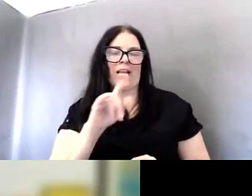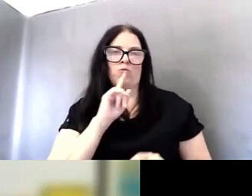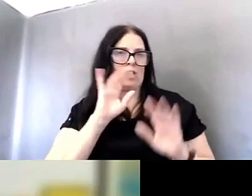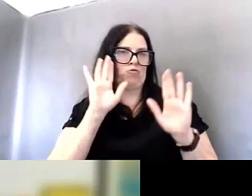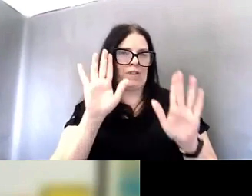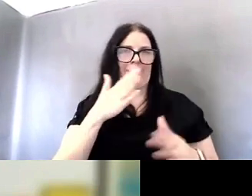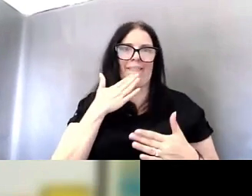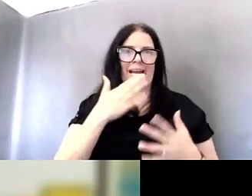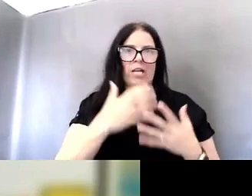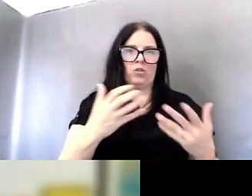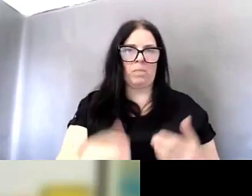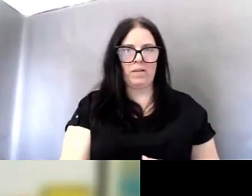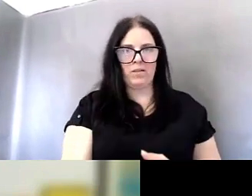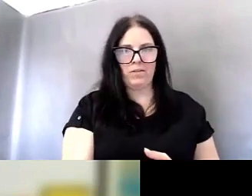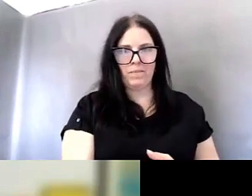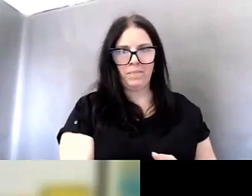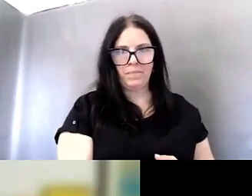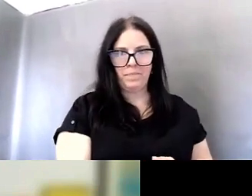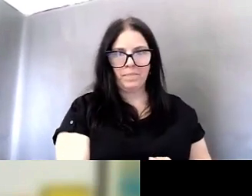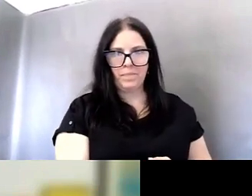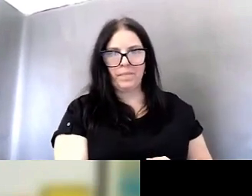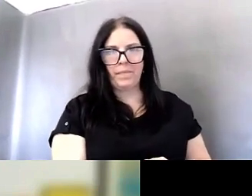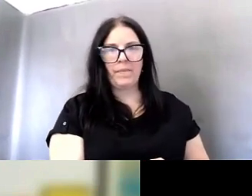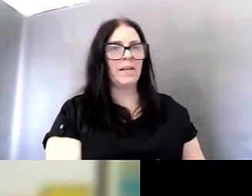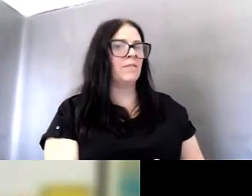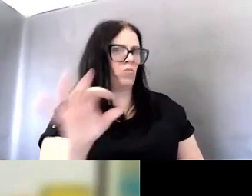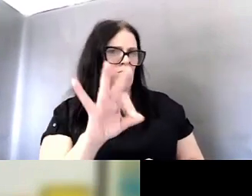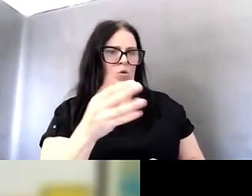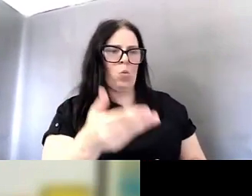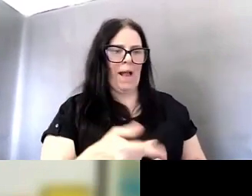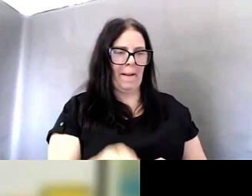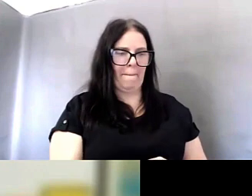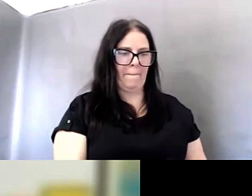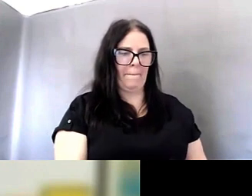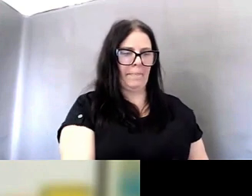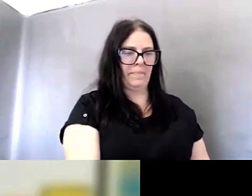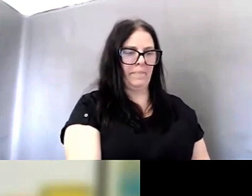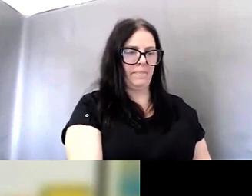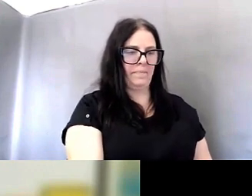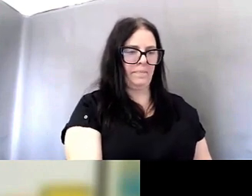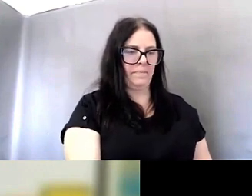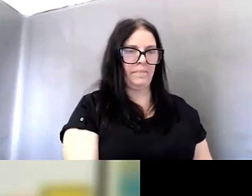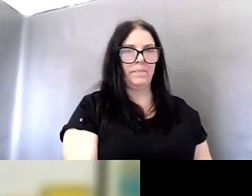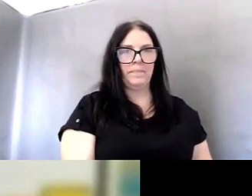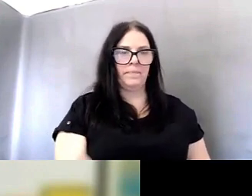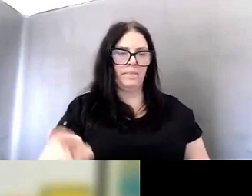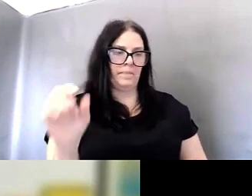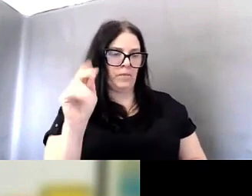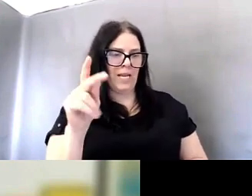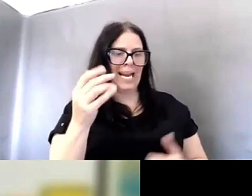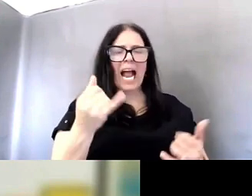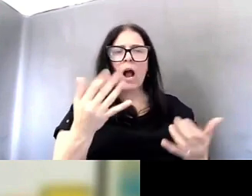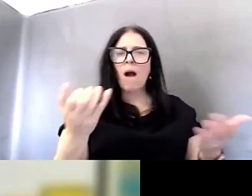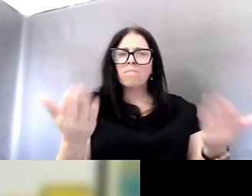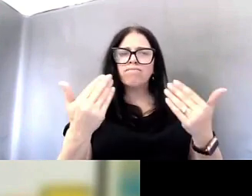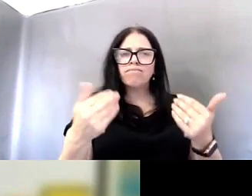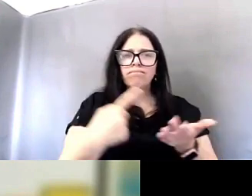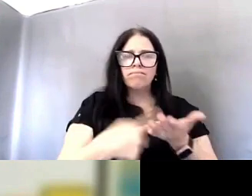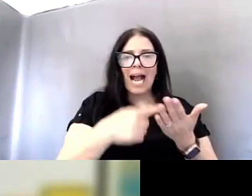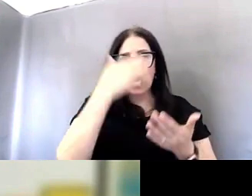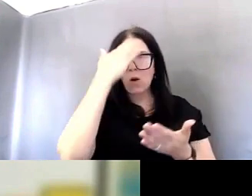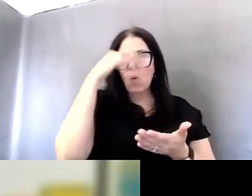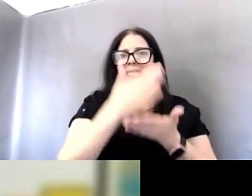Thanks so much, Rosemary. You're welcome. Thank you. And let's just open the floor. I know some of you put